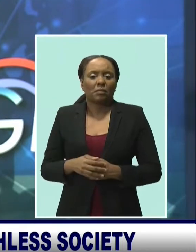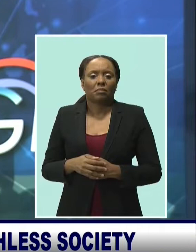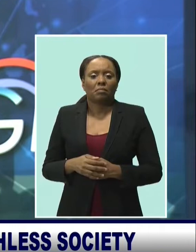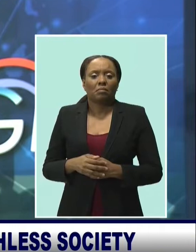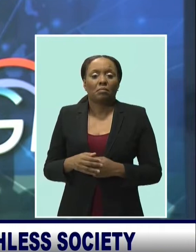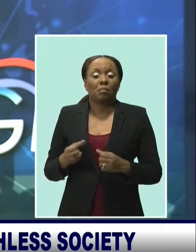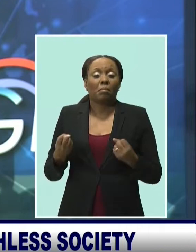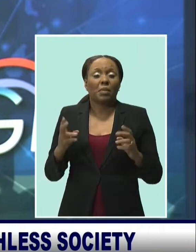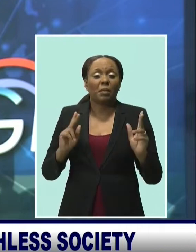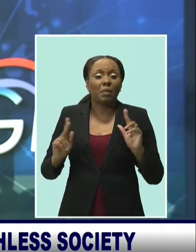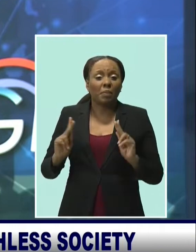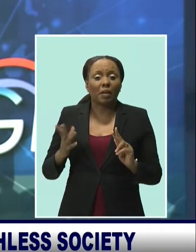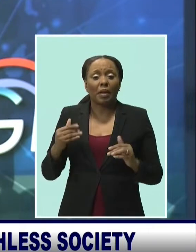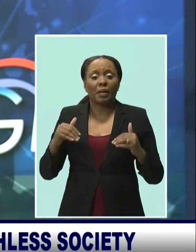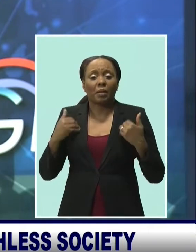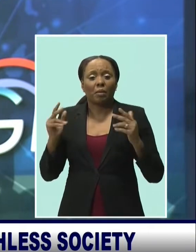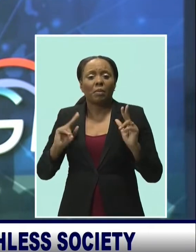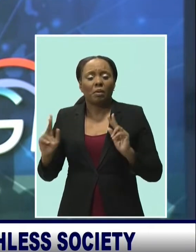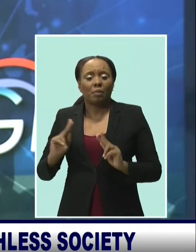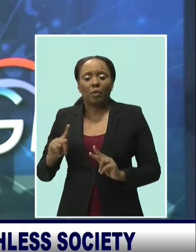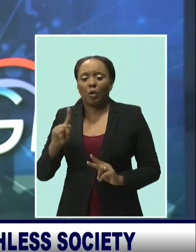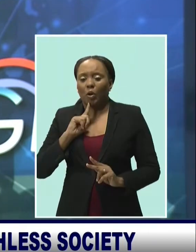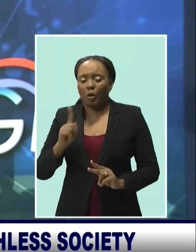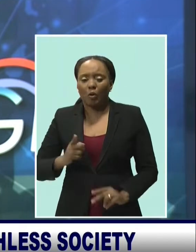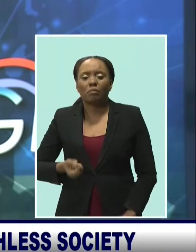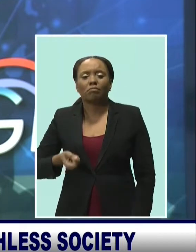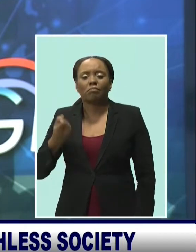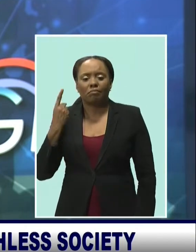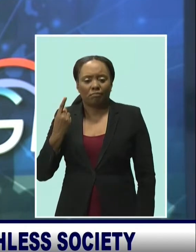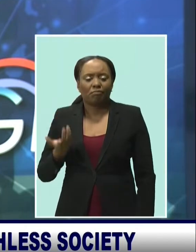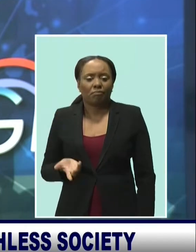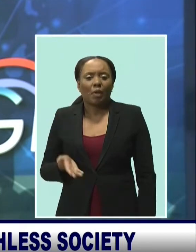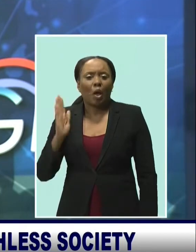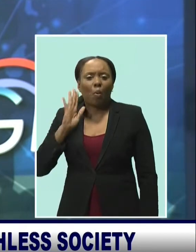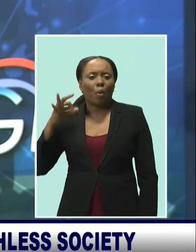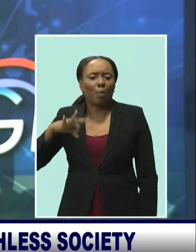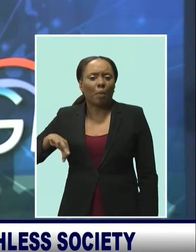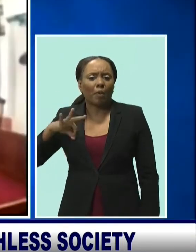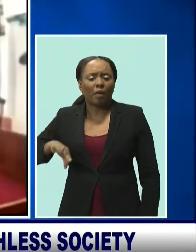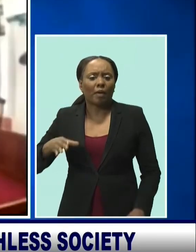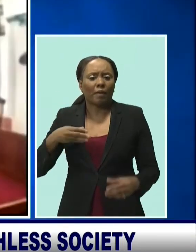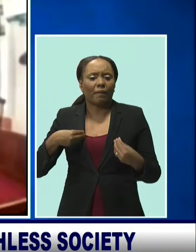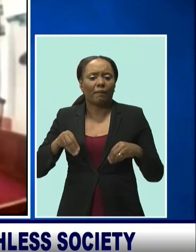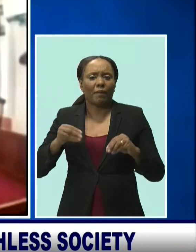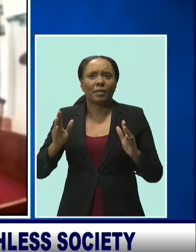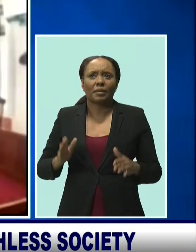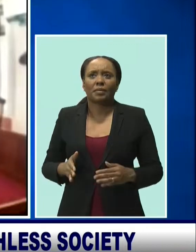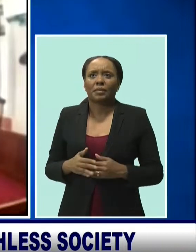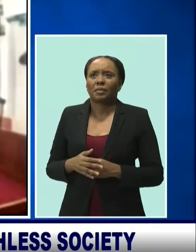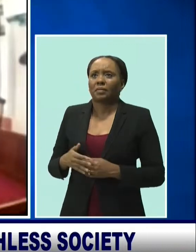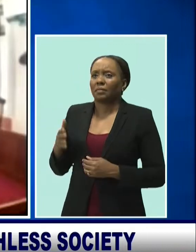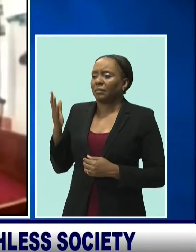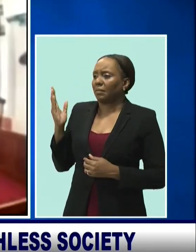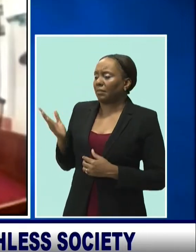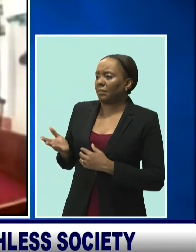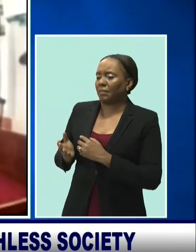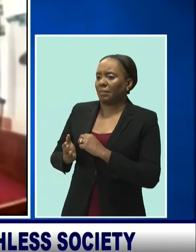it, and she believes it will benefit the nation's vendors. To avoid the whole question